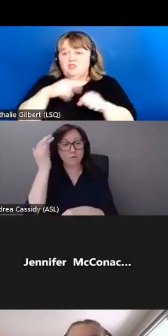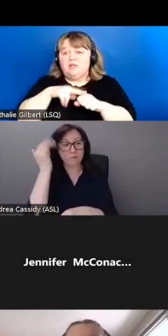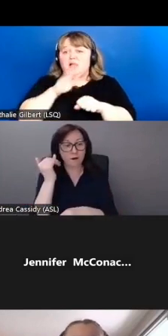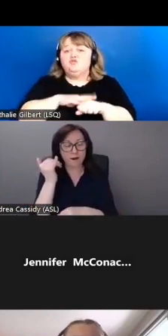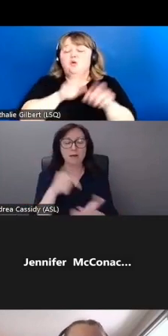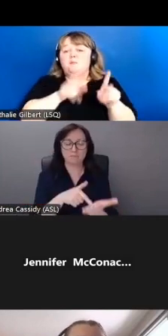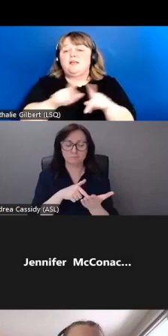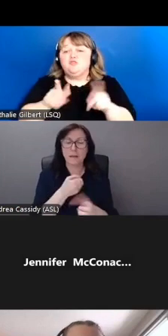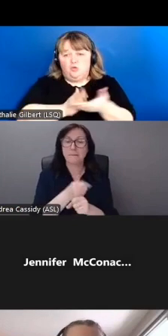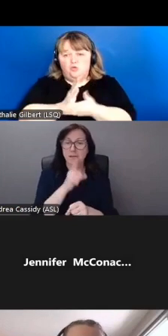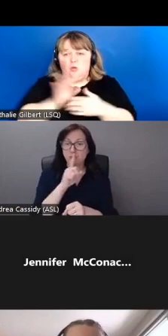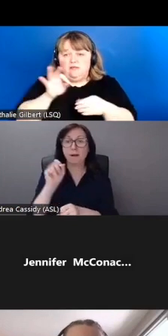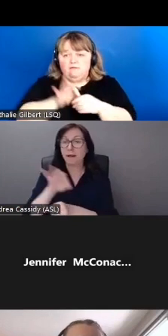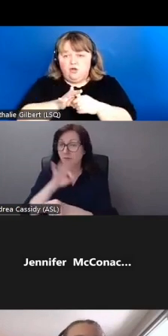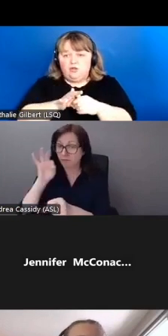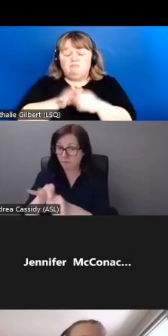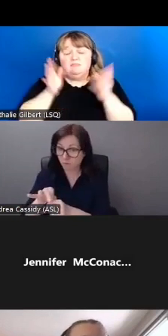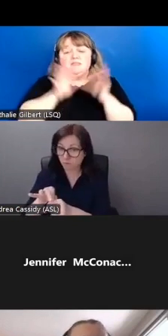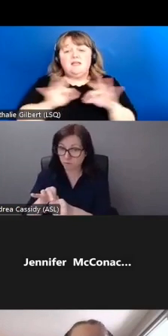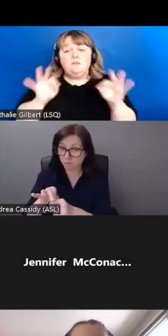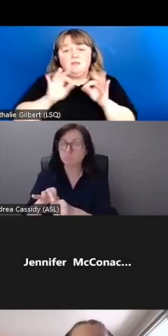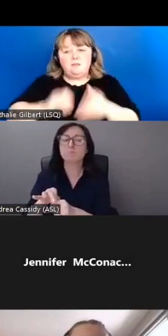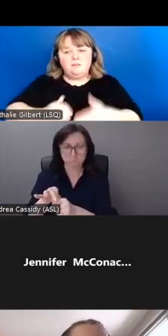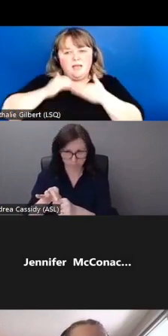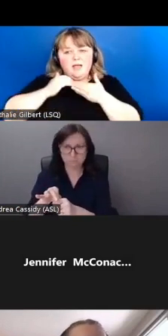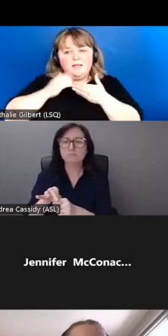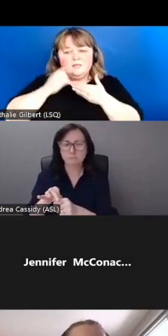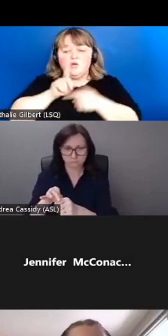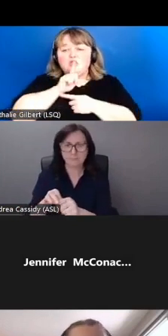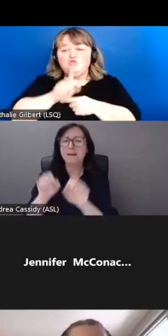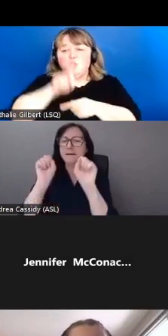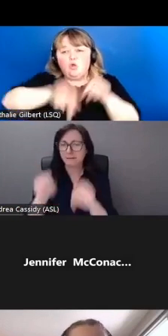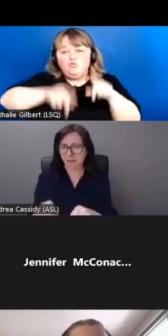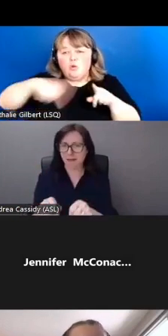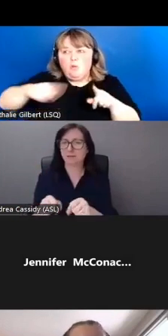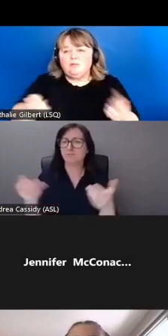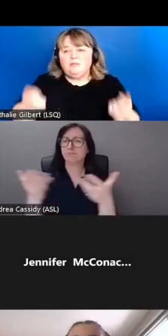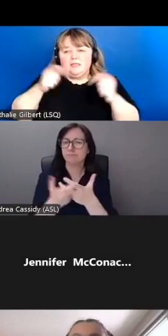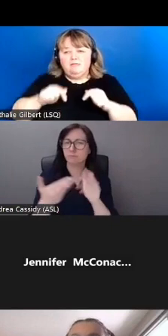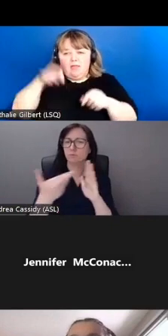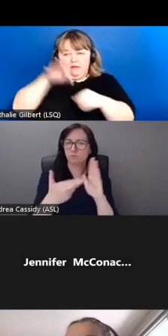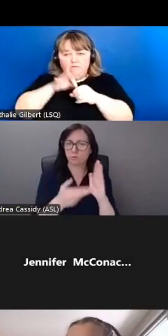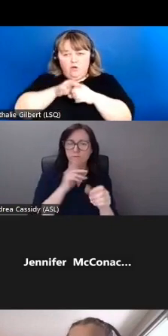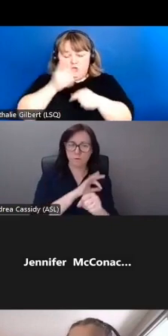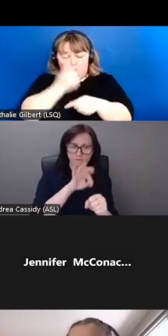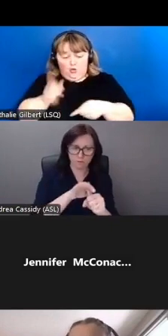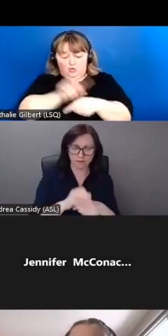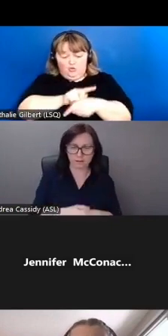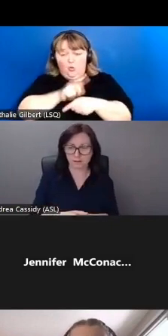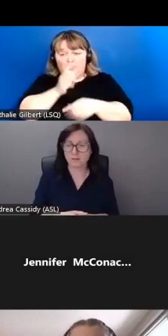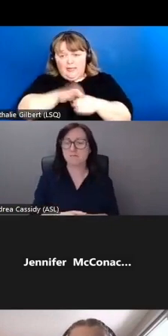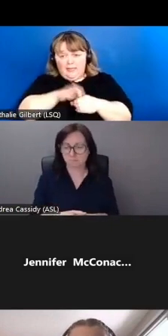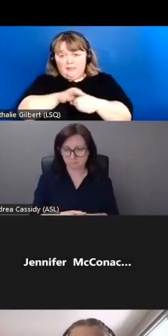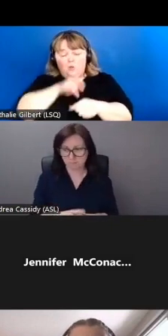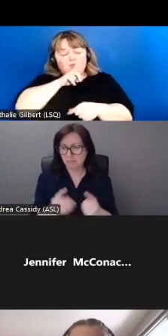that everyone who votes on election day is indeed eligible to vote. There's a number of ways that you